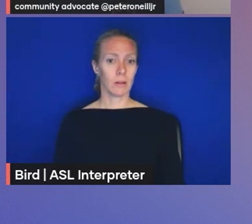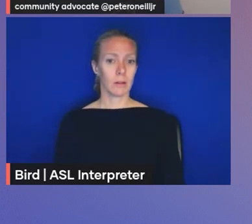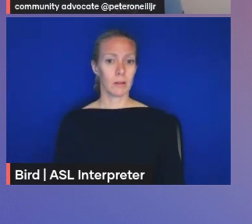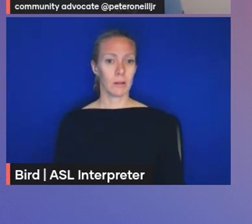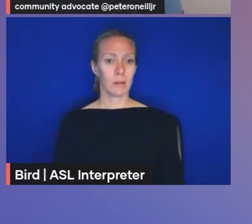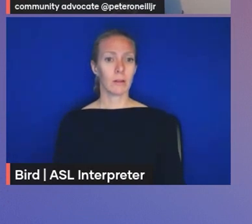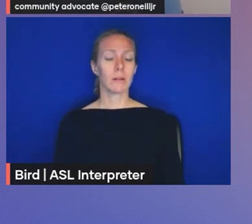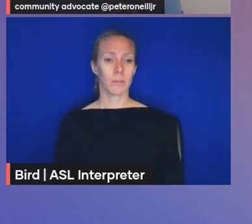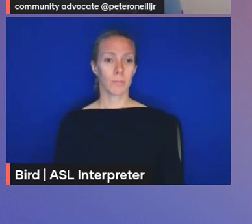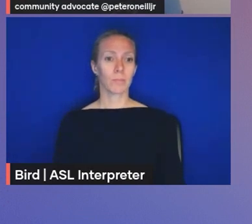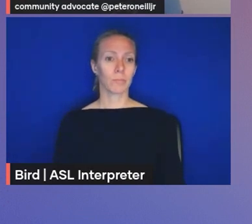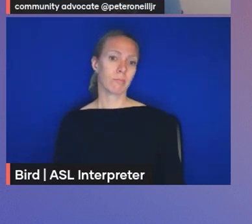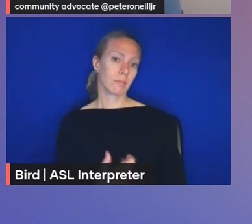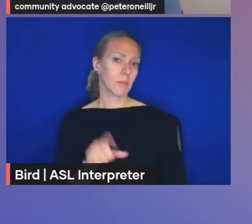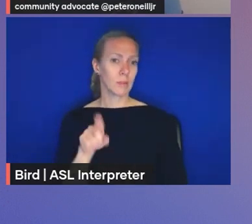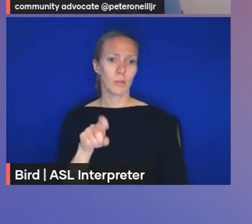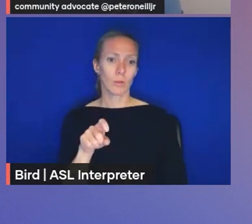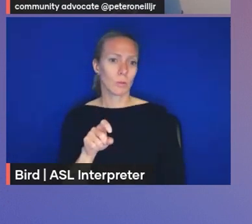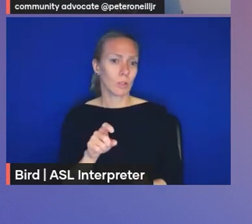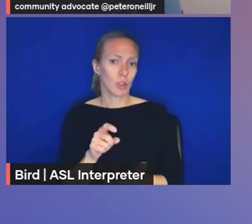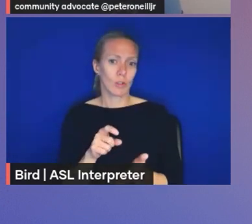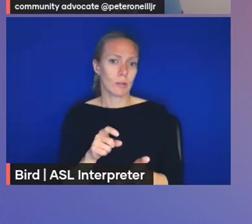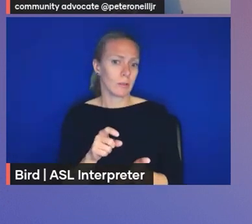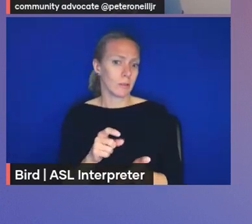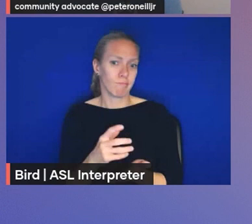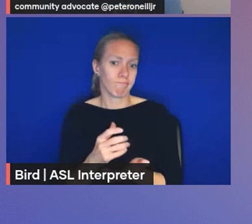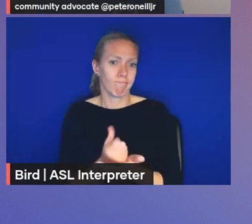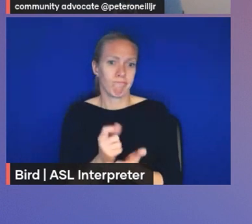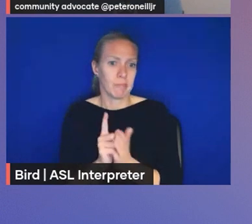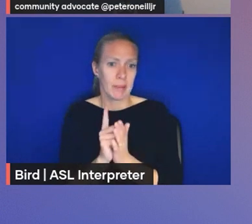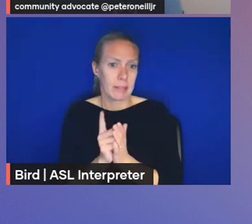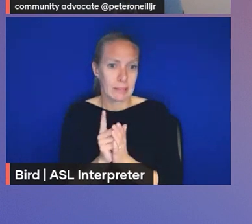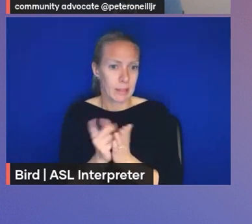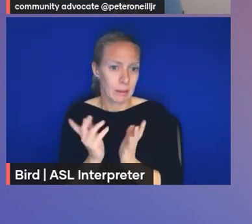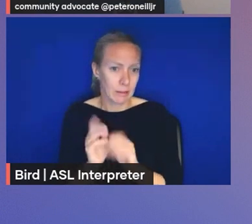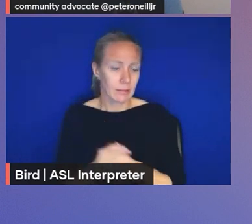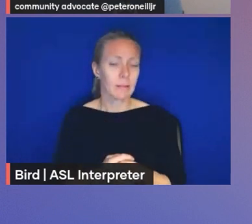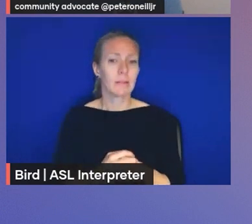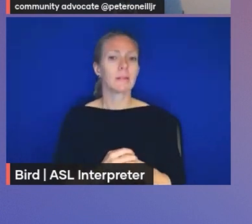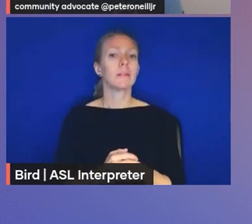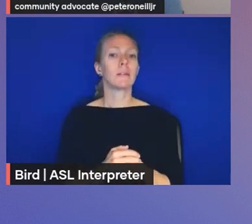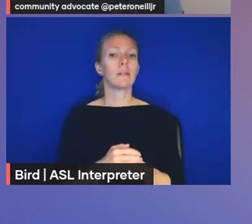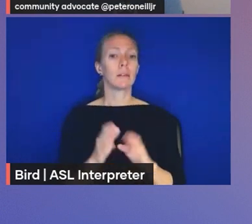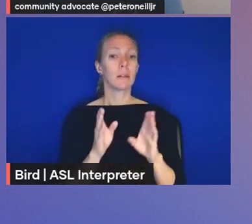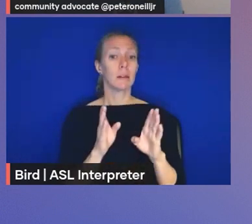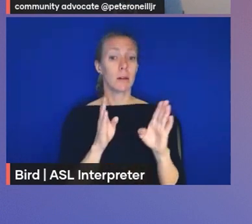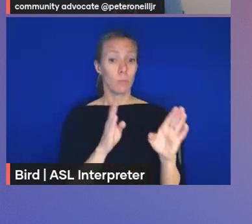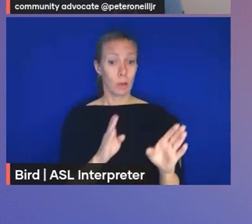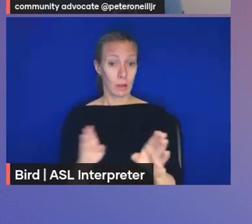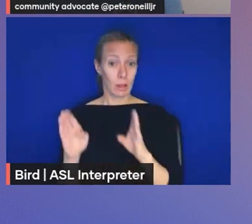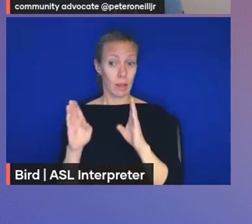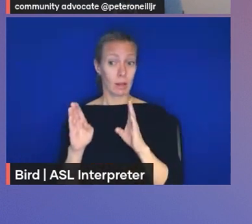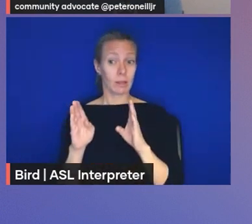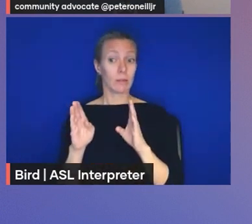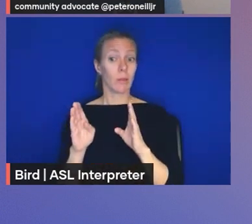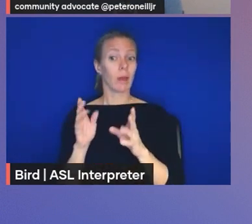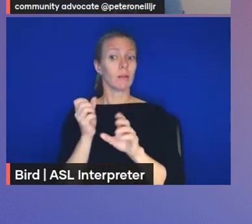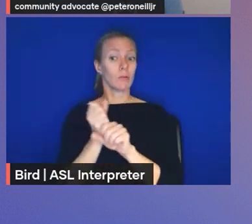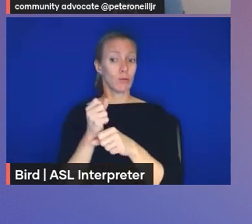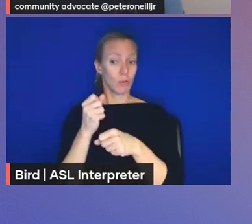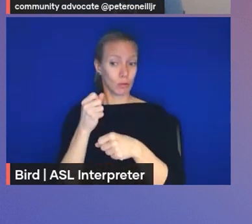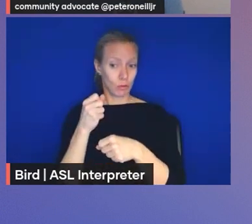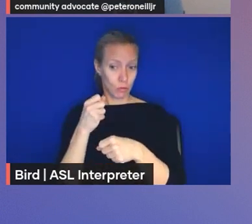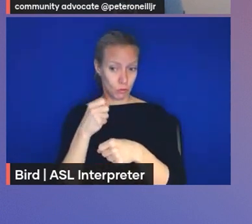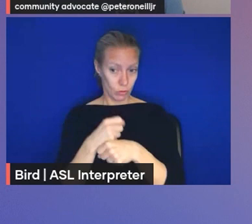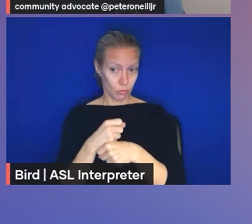And so this should take just another second here. Plan has been created,